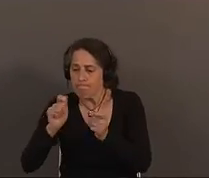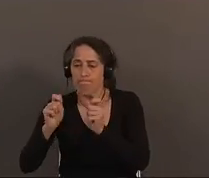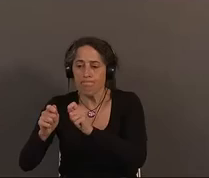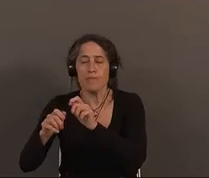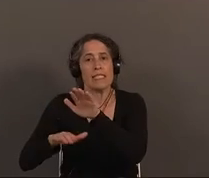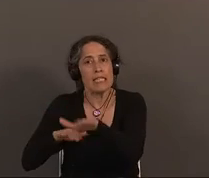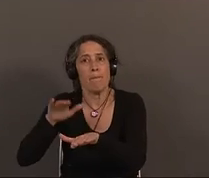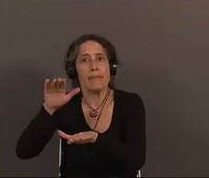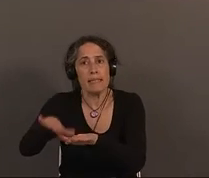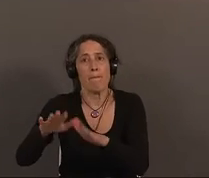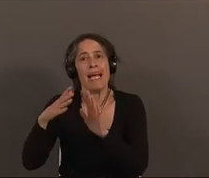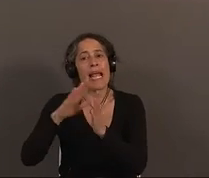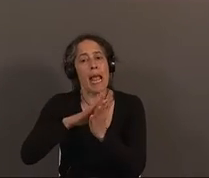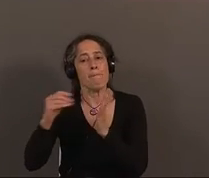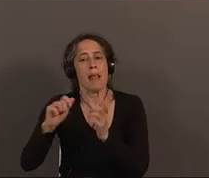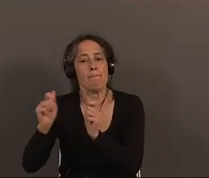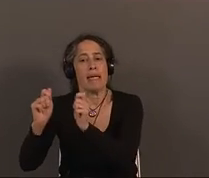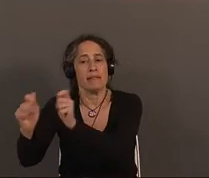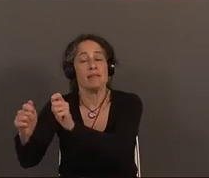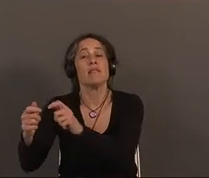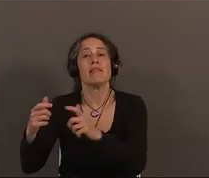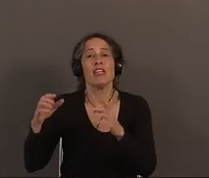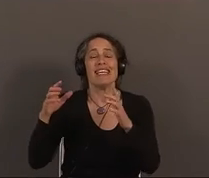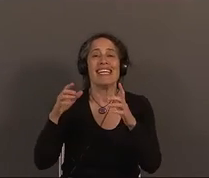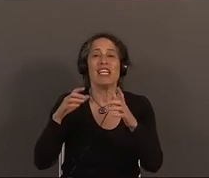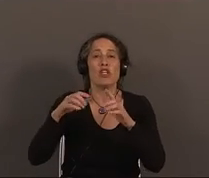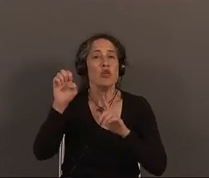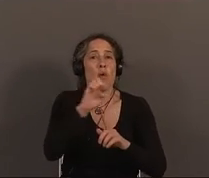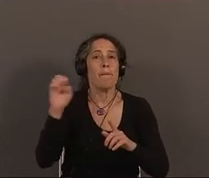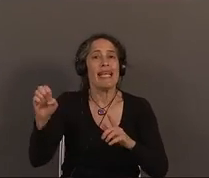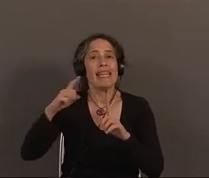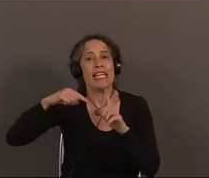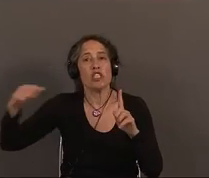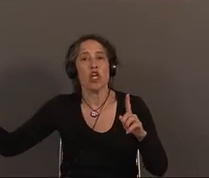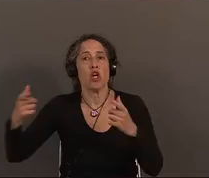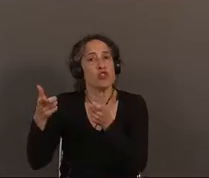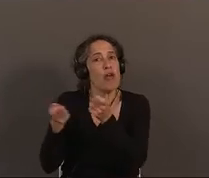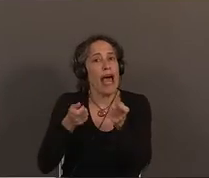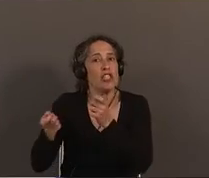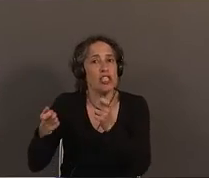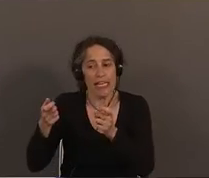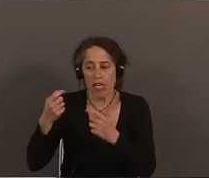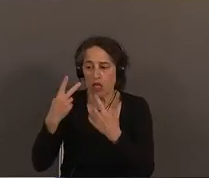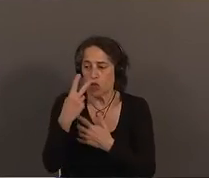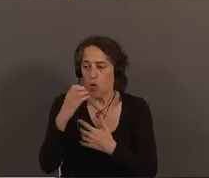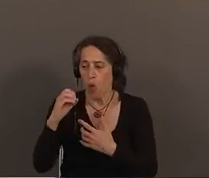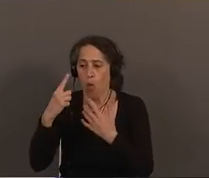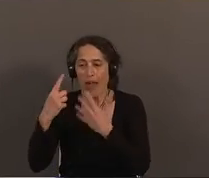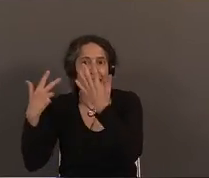implementation of the European digital strategy. Well, there will